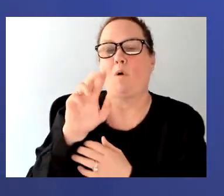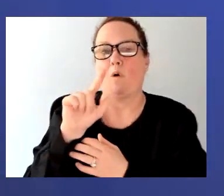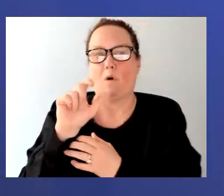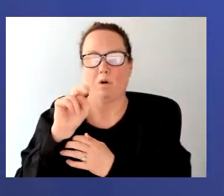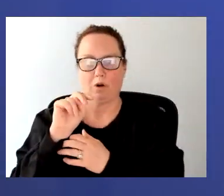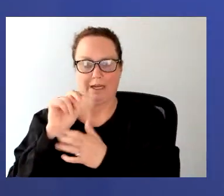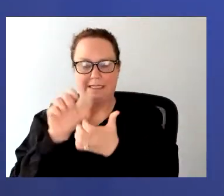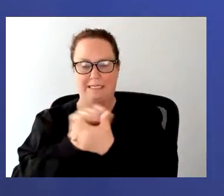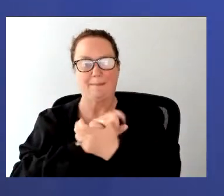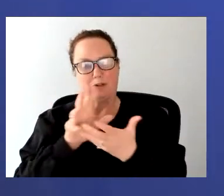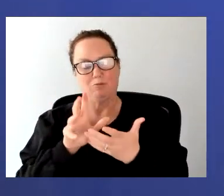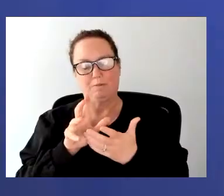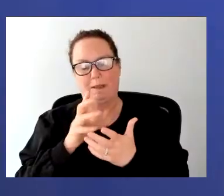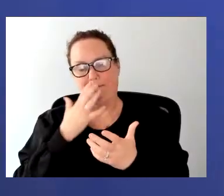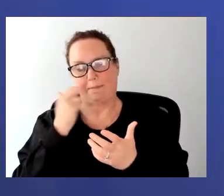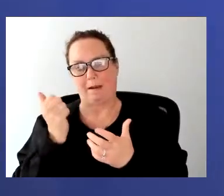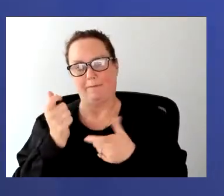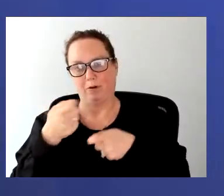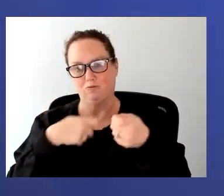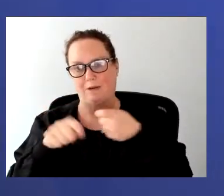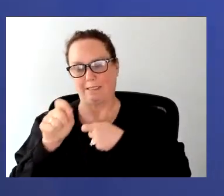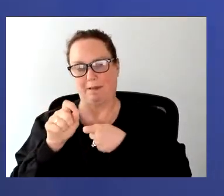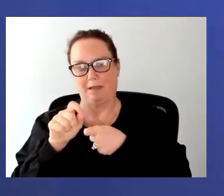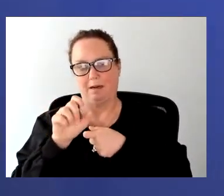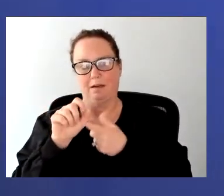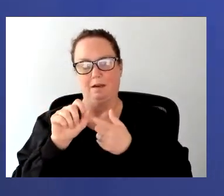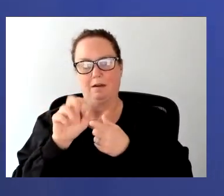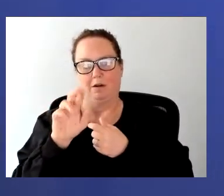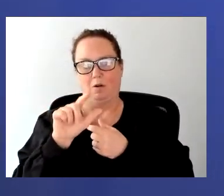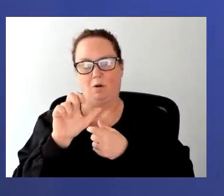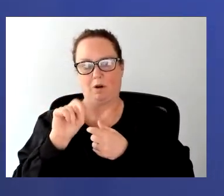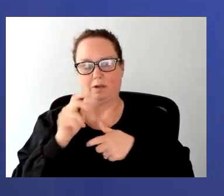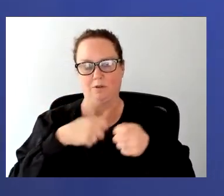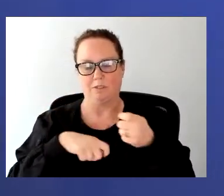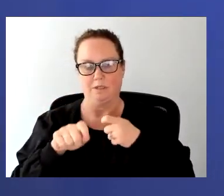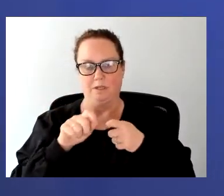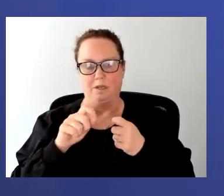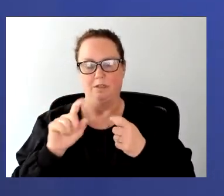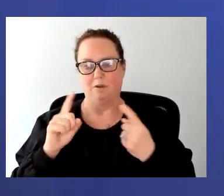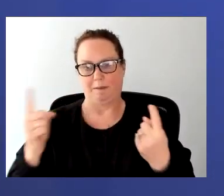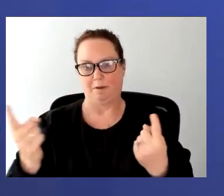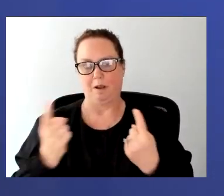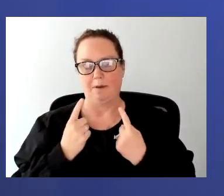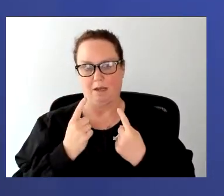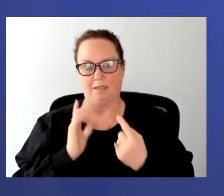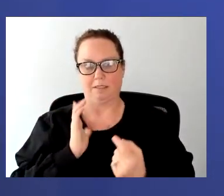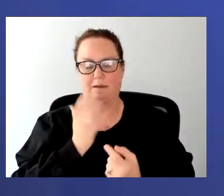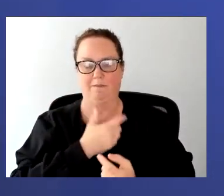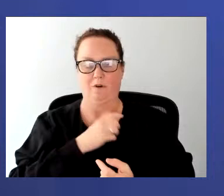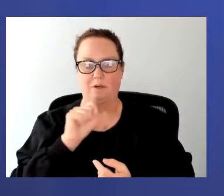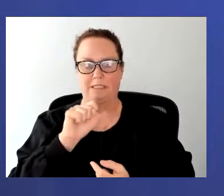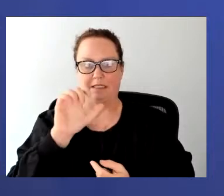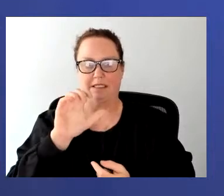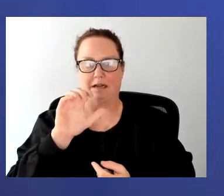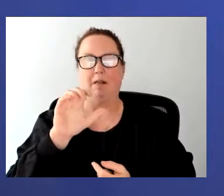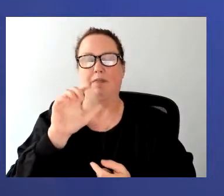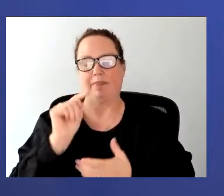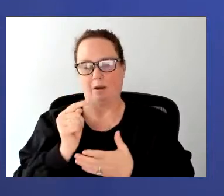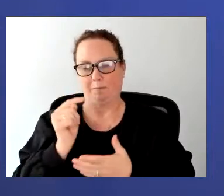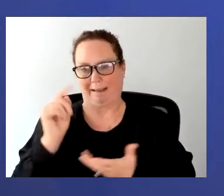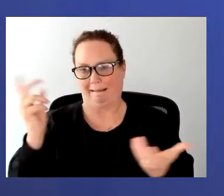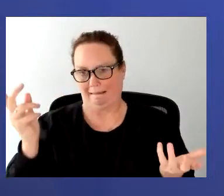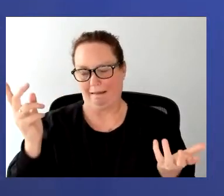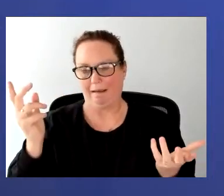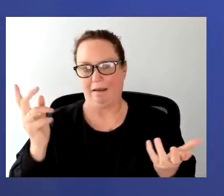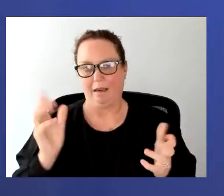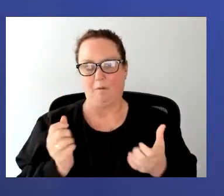transplant, So we assess people who come to us for sickle cell therapy, and we offer them